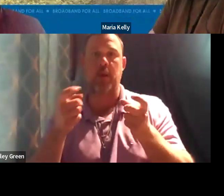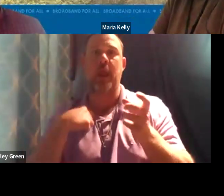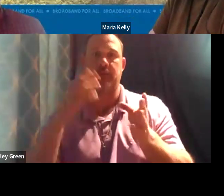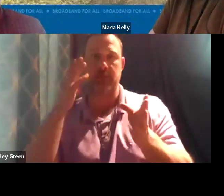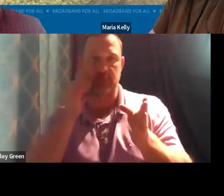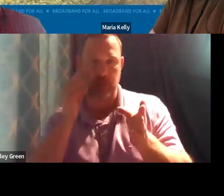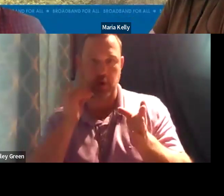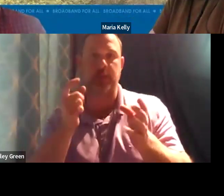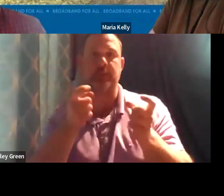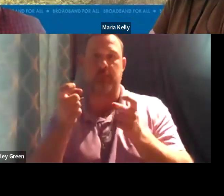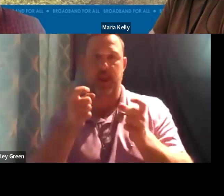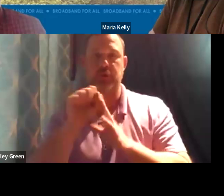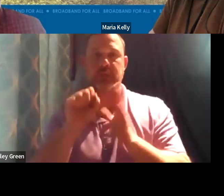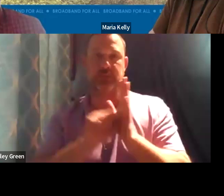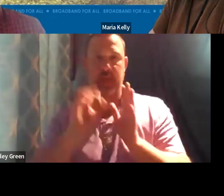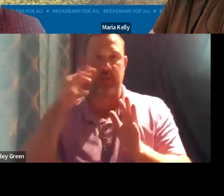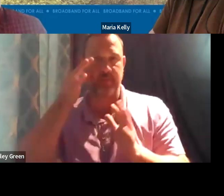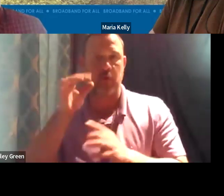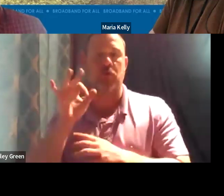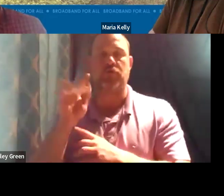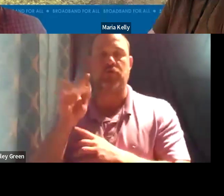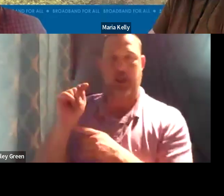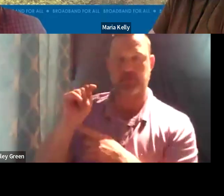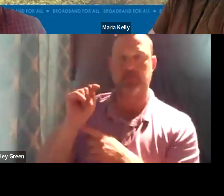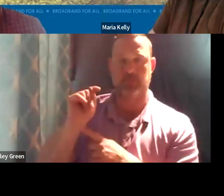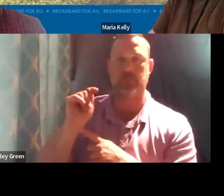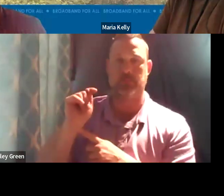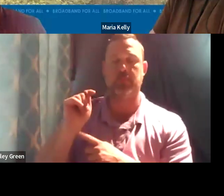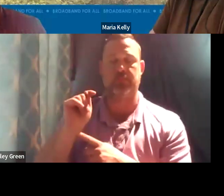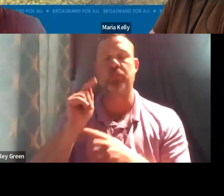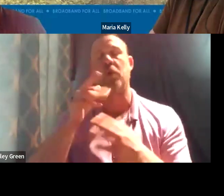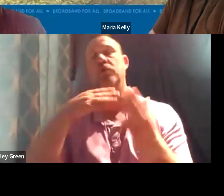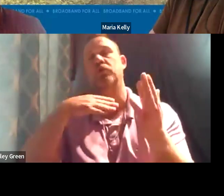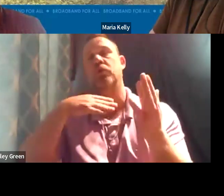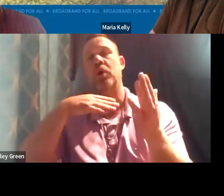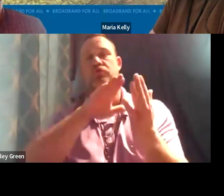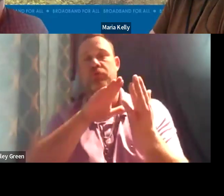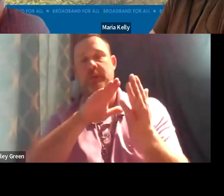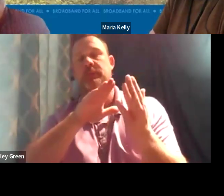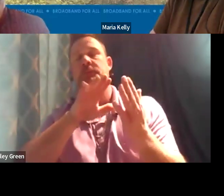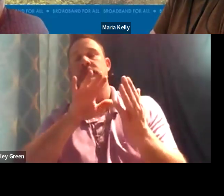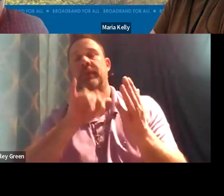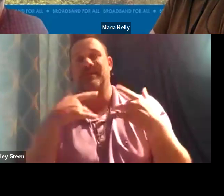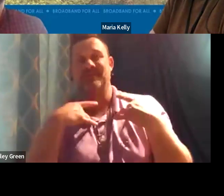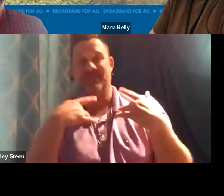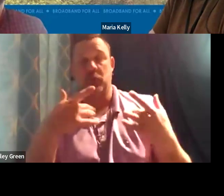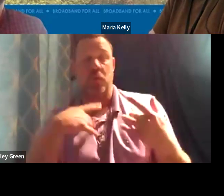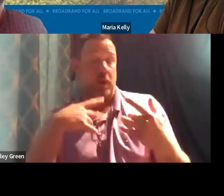experience in managing state and federal grants. And then to address a sensitivity that we heard